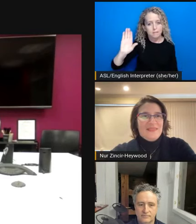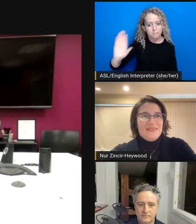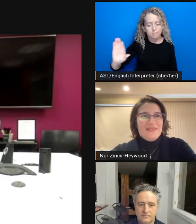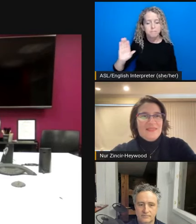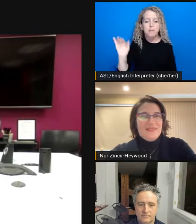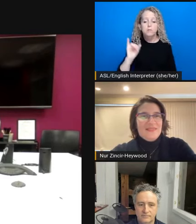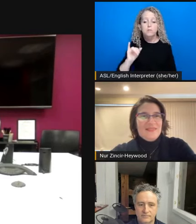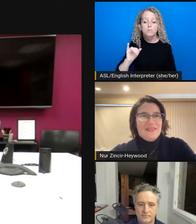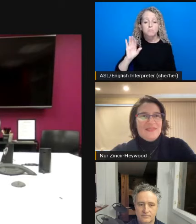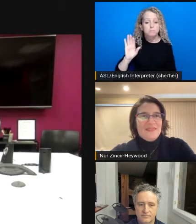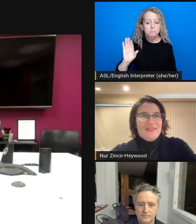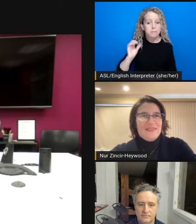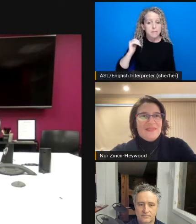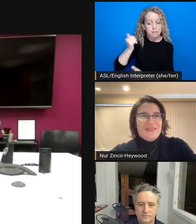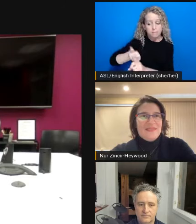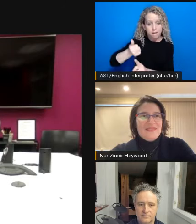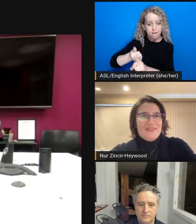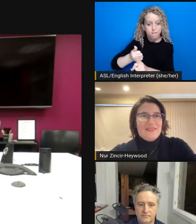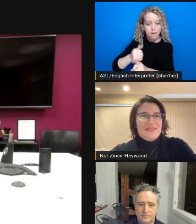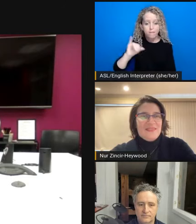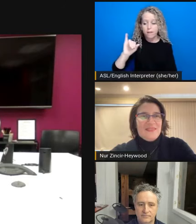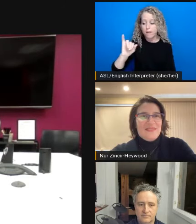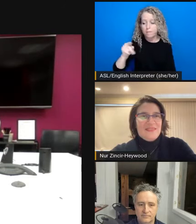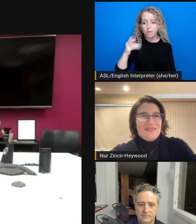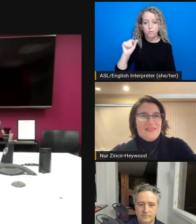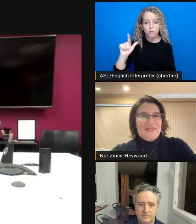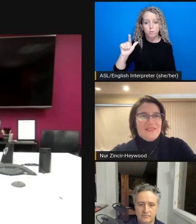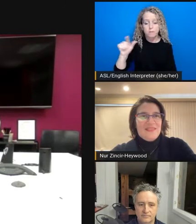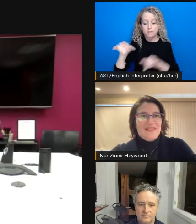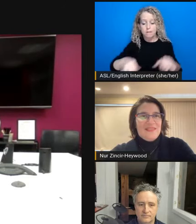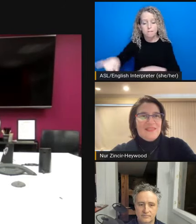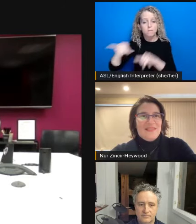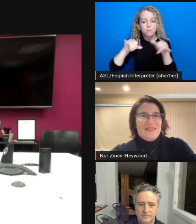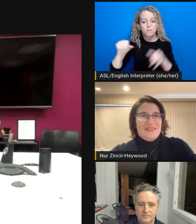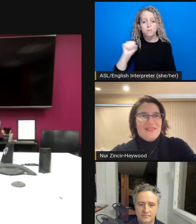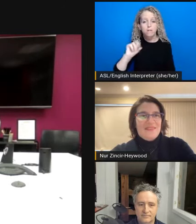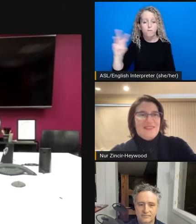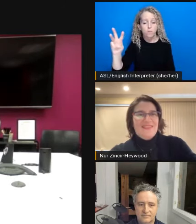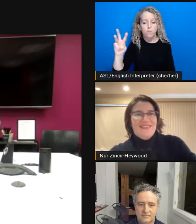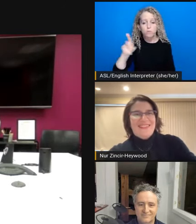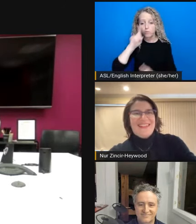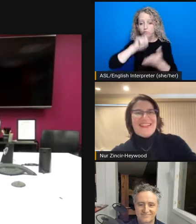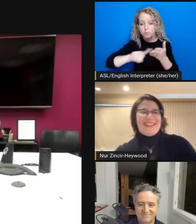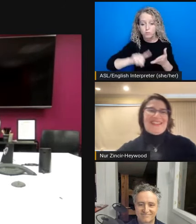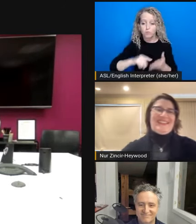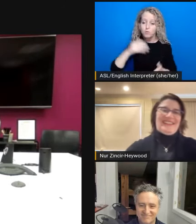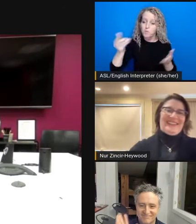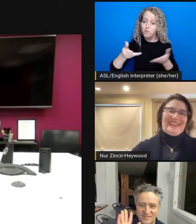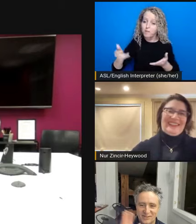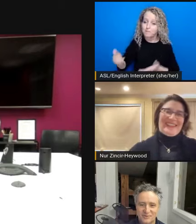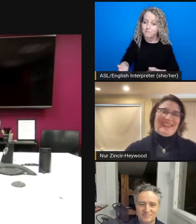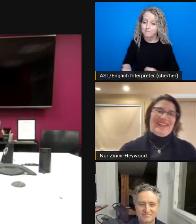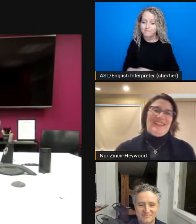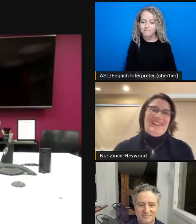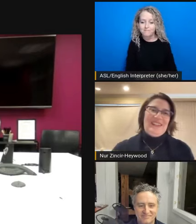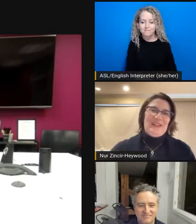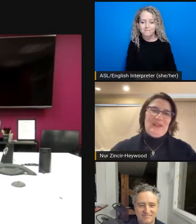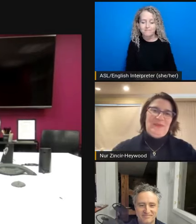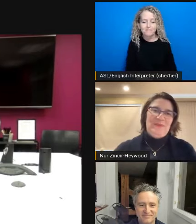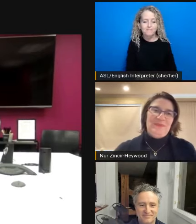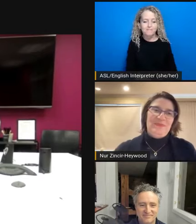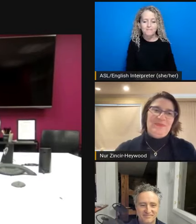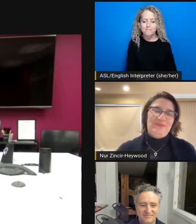founding director of the Empirical Standards for Software Engineering Research. So welcome, everyone. So we